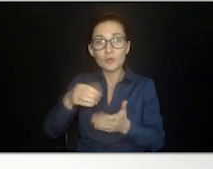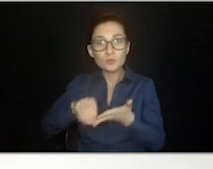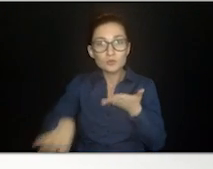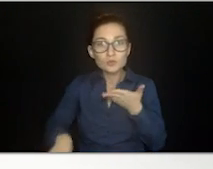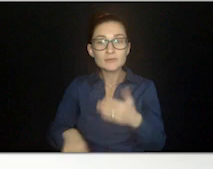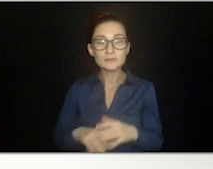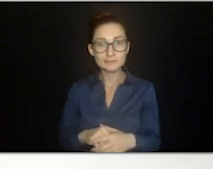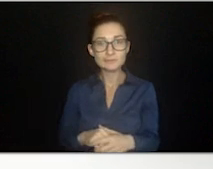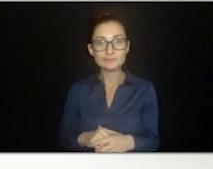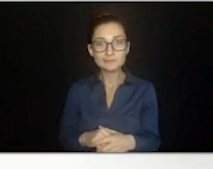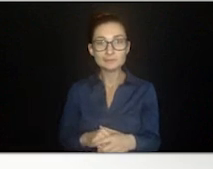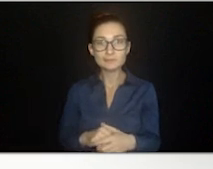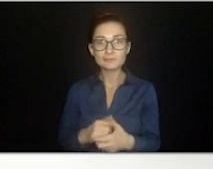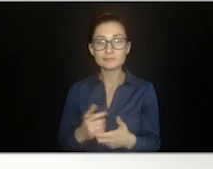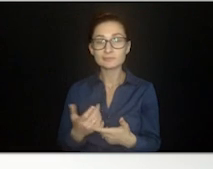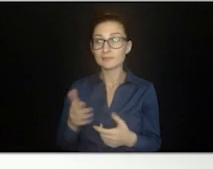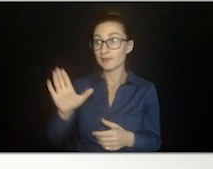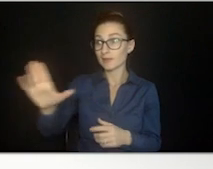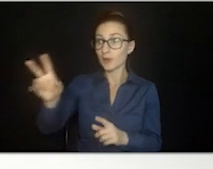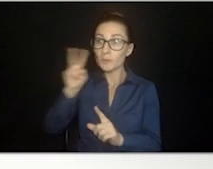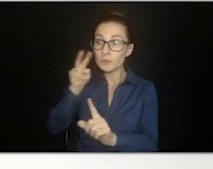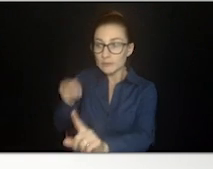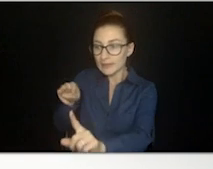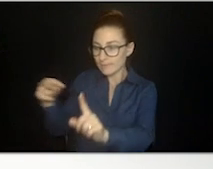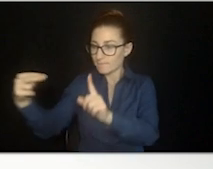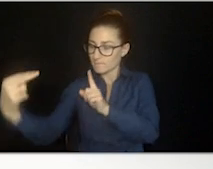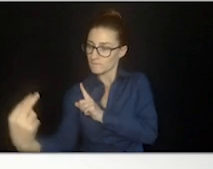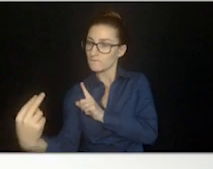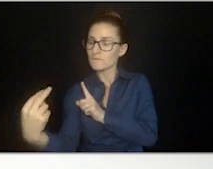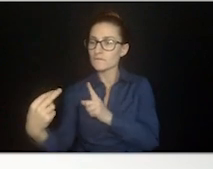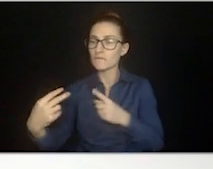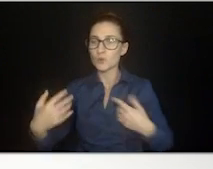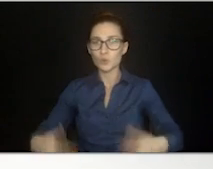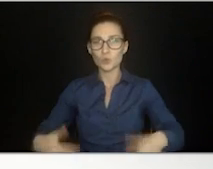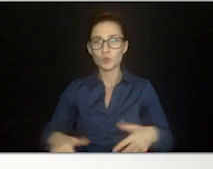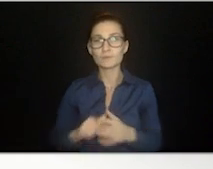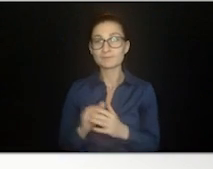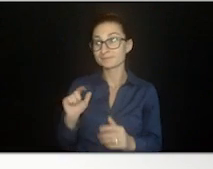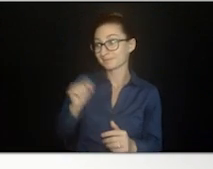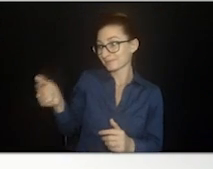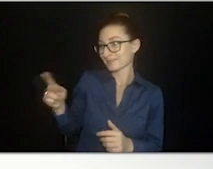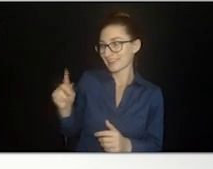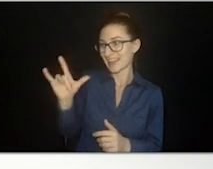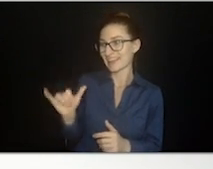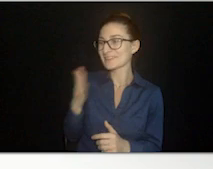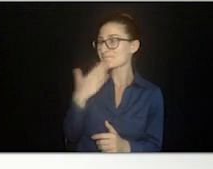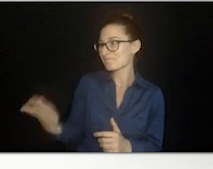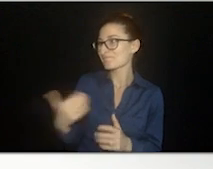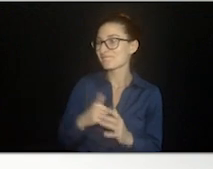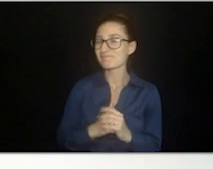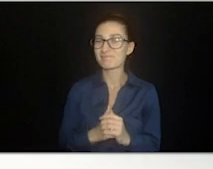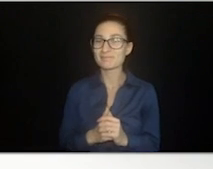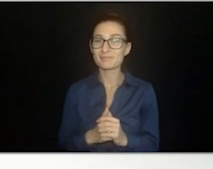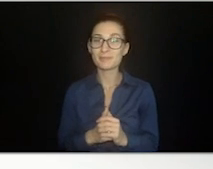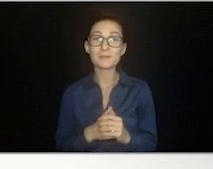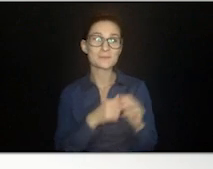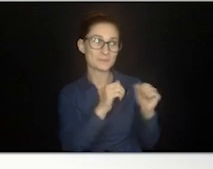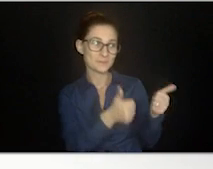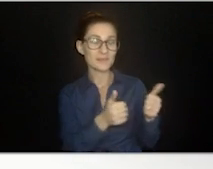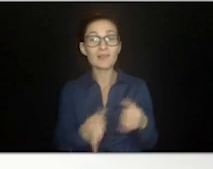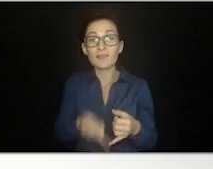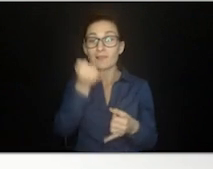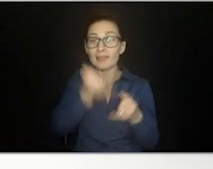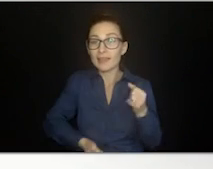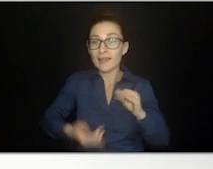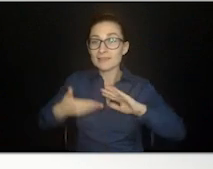life through other people's modalities. So I'm going to turn it back over to Kelly. Thank you. All right, our last slide